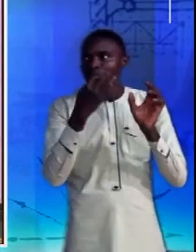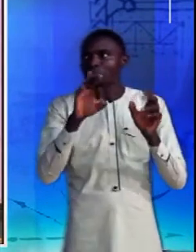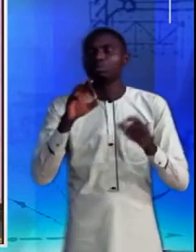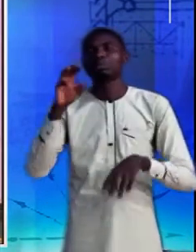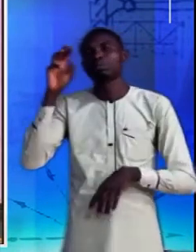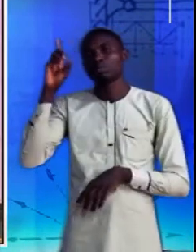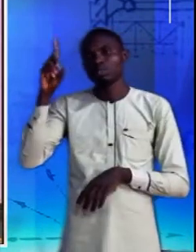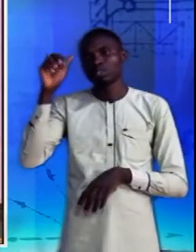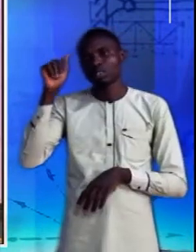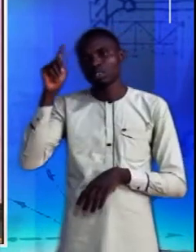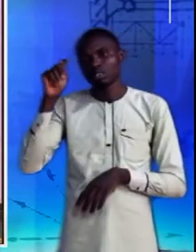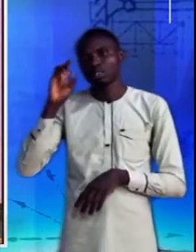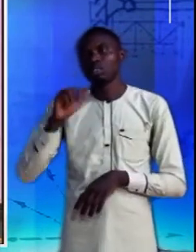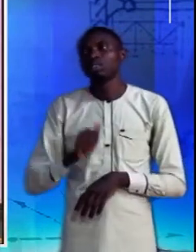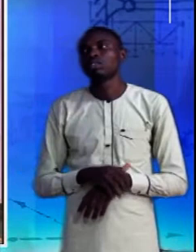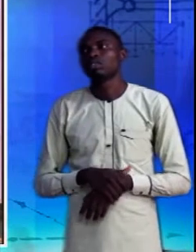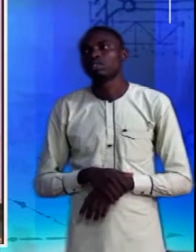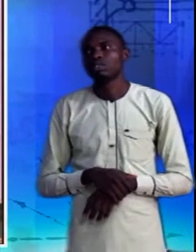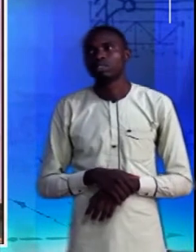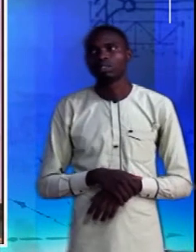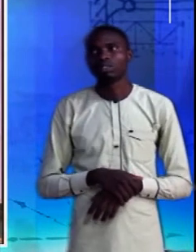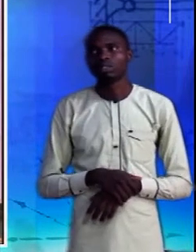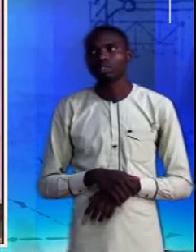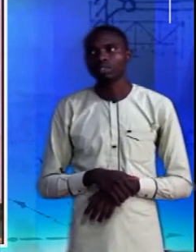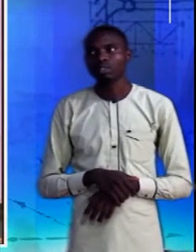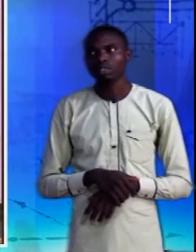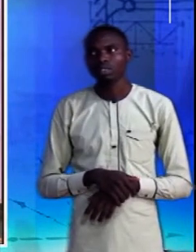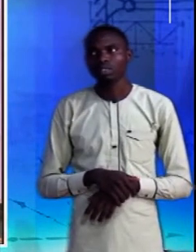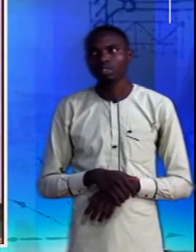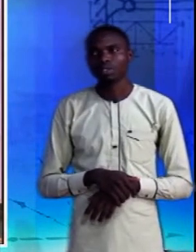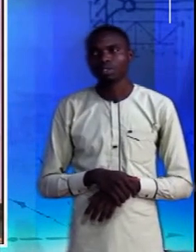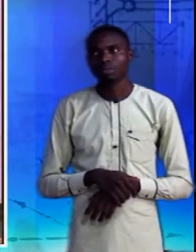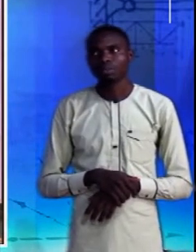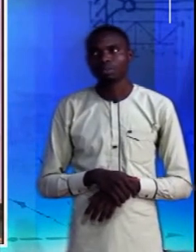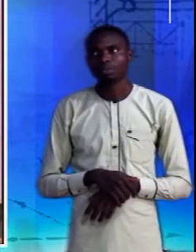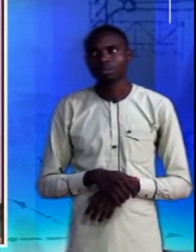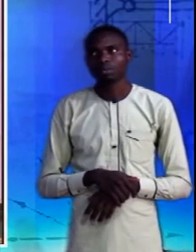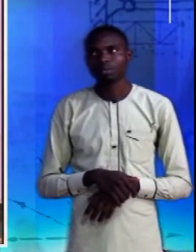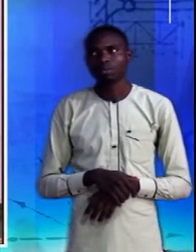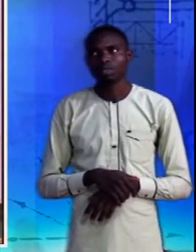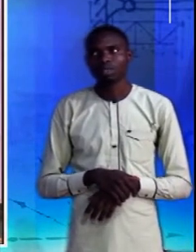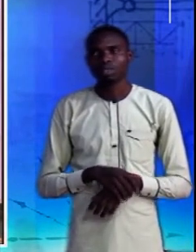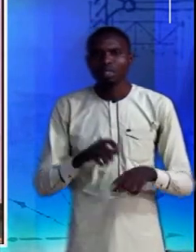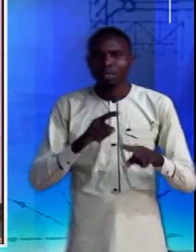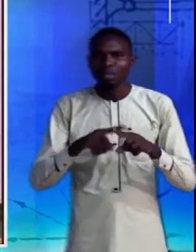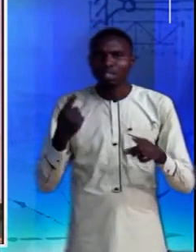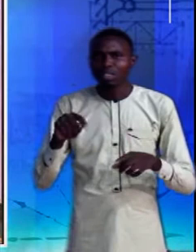have different classes of meters after kilometer. We are going to stop at